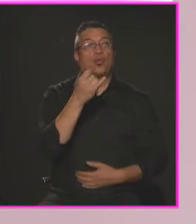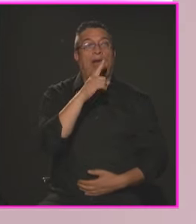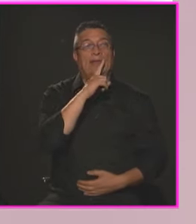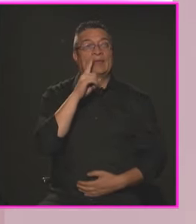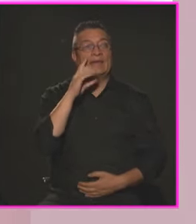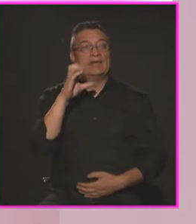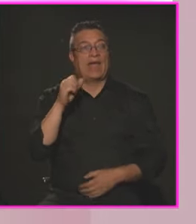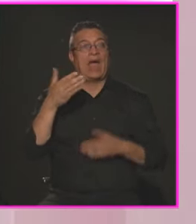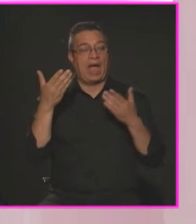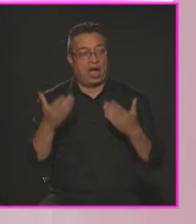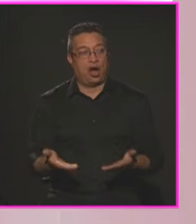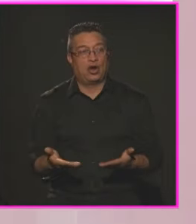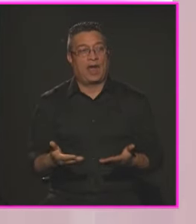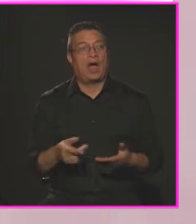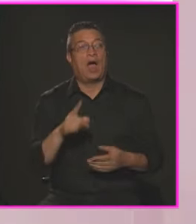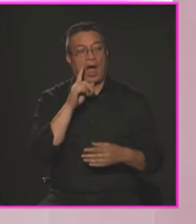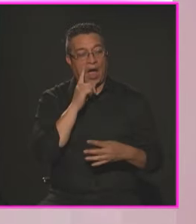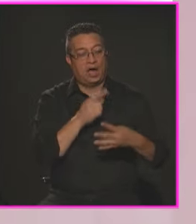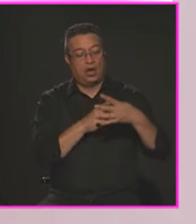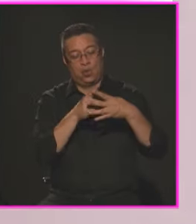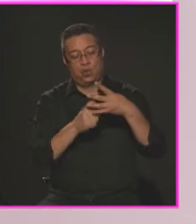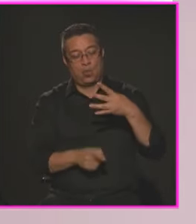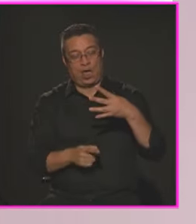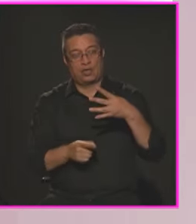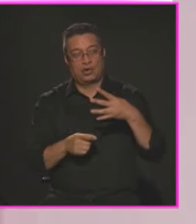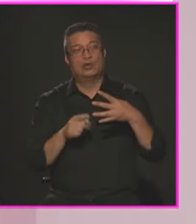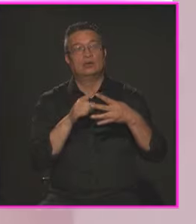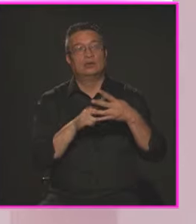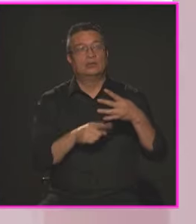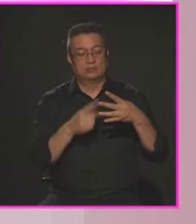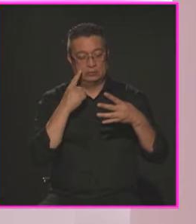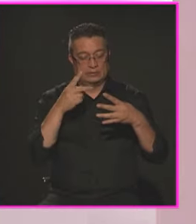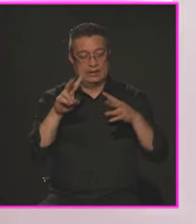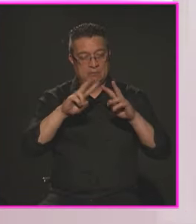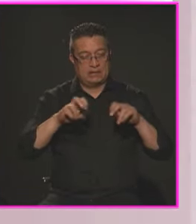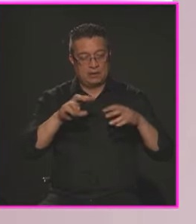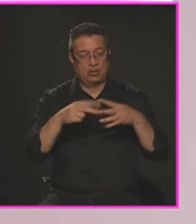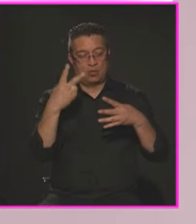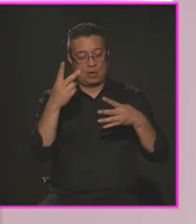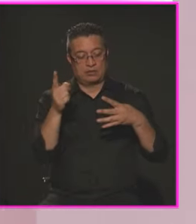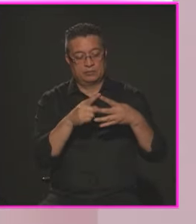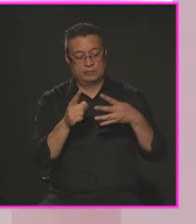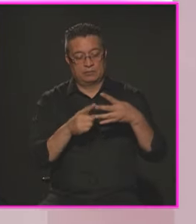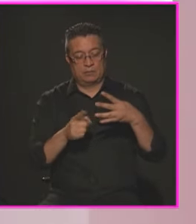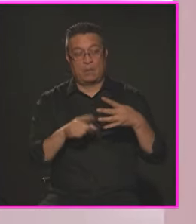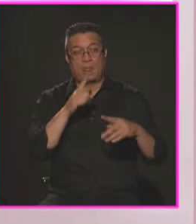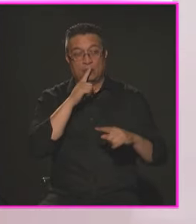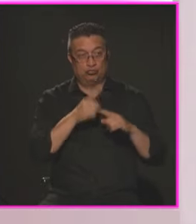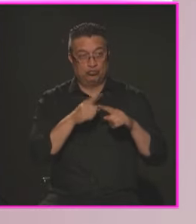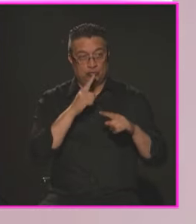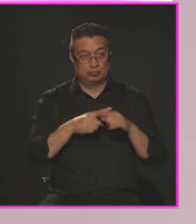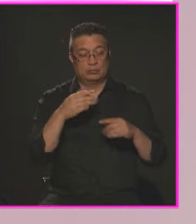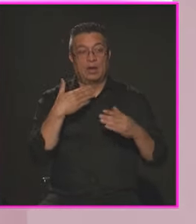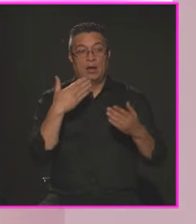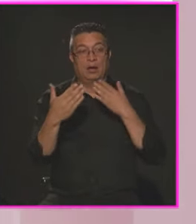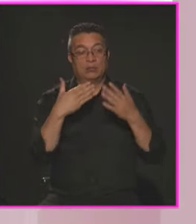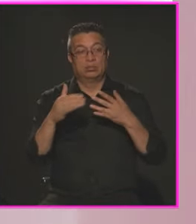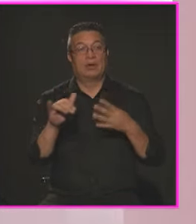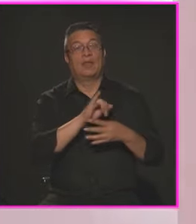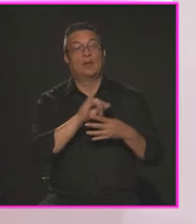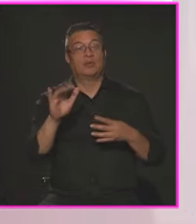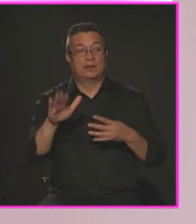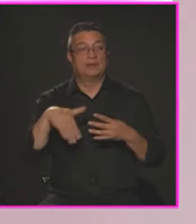quantum information research. I will just name them because we'll be talking about them in the following talk. So in a few seconds,